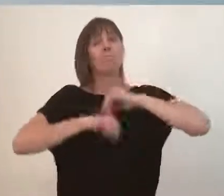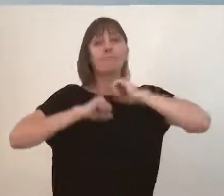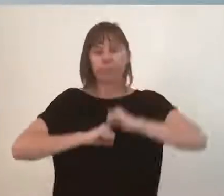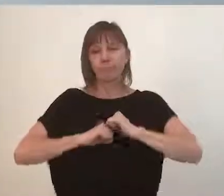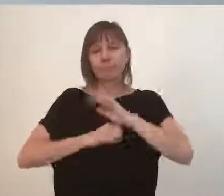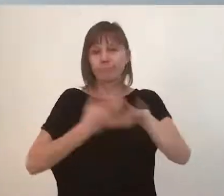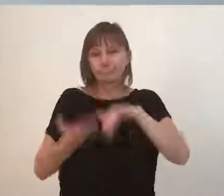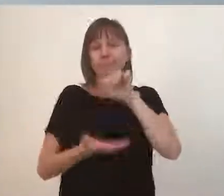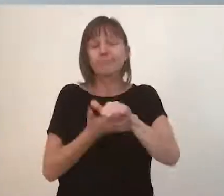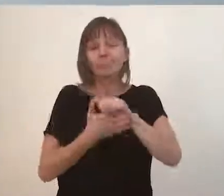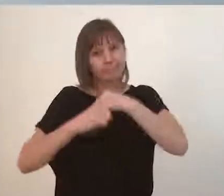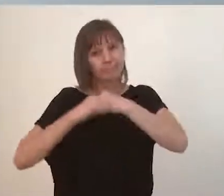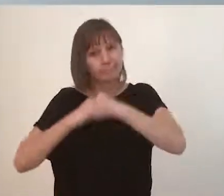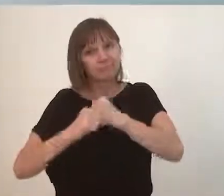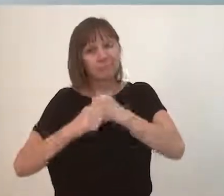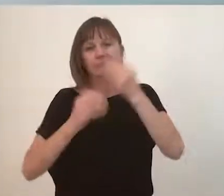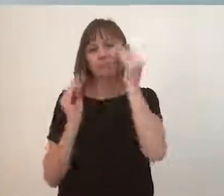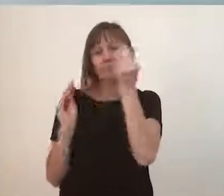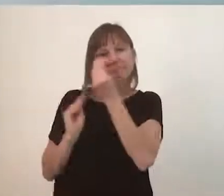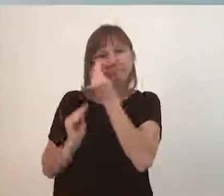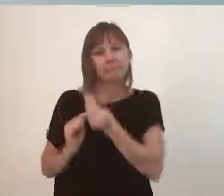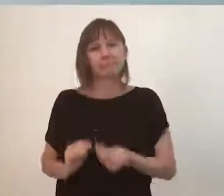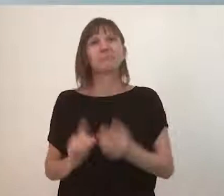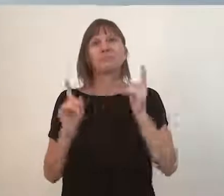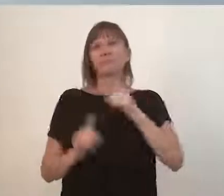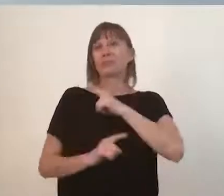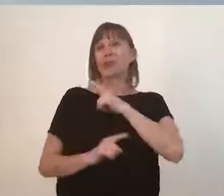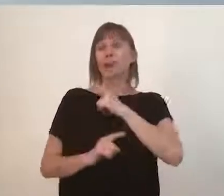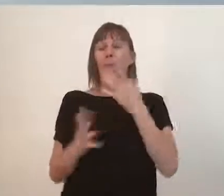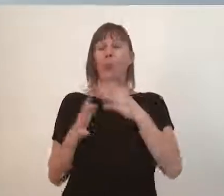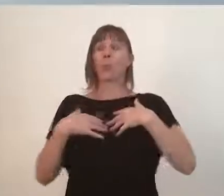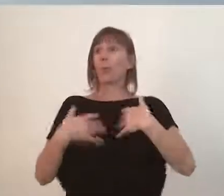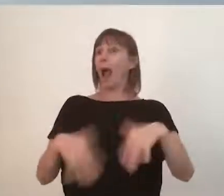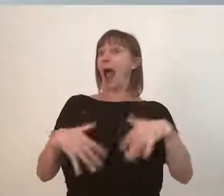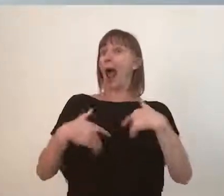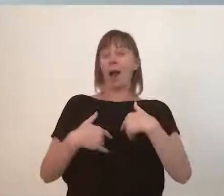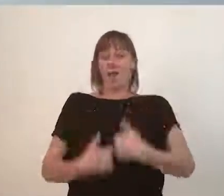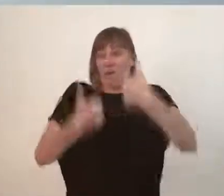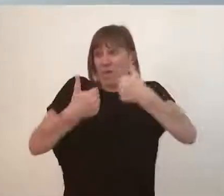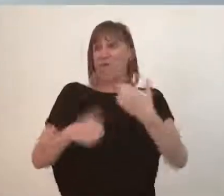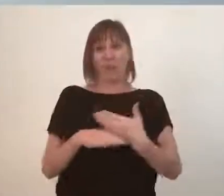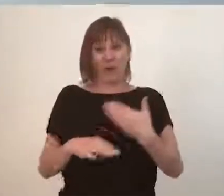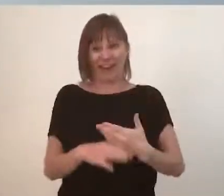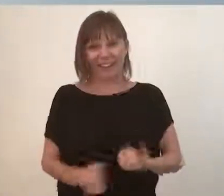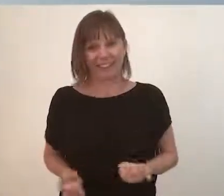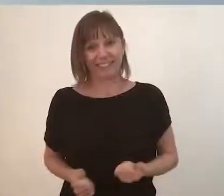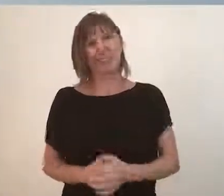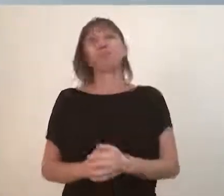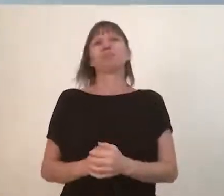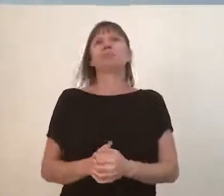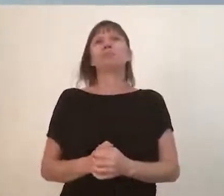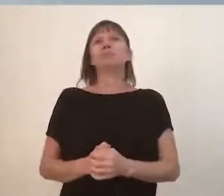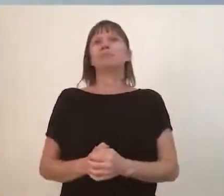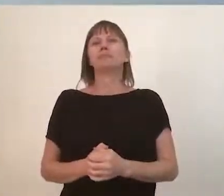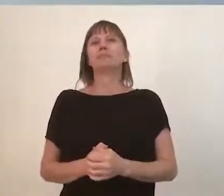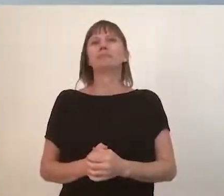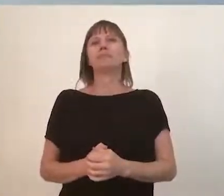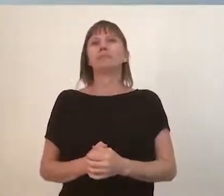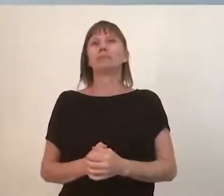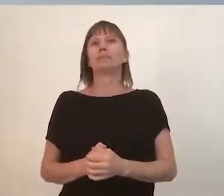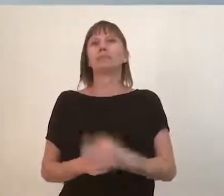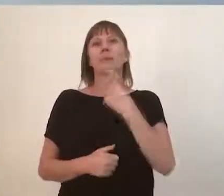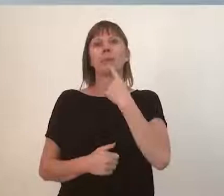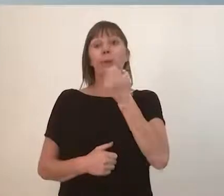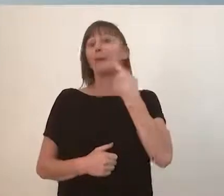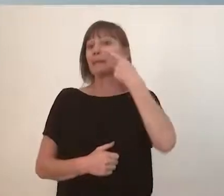But this is actually the first time I've sat down and properly committed to this makeup look. That's why I may be going, oh wow, okay, this is working.